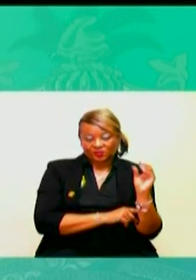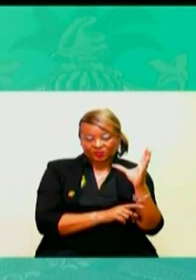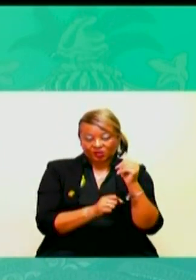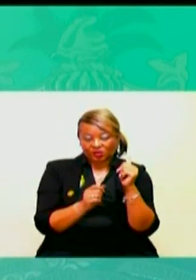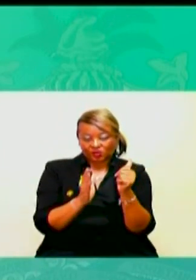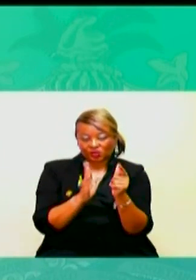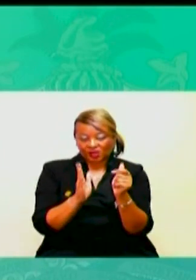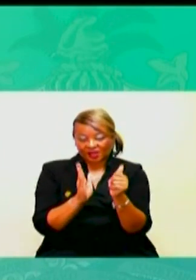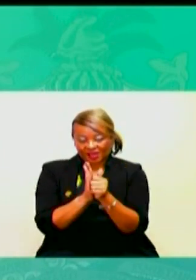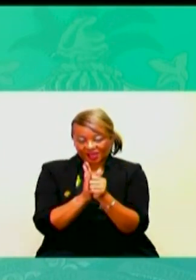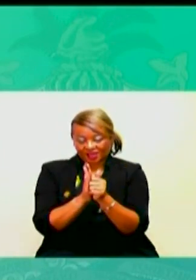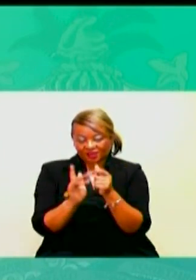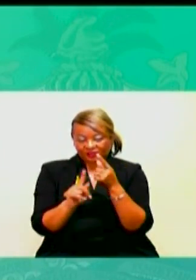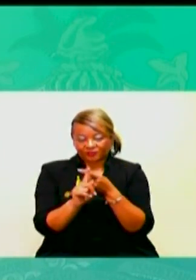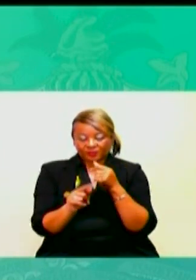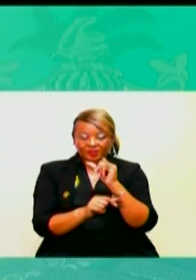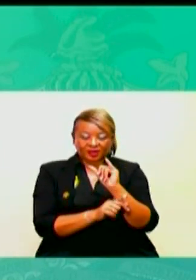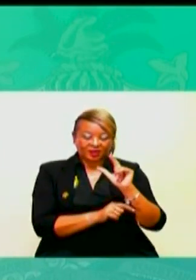right.